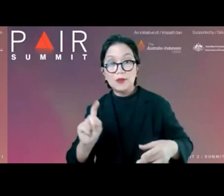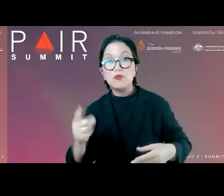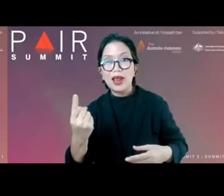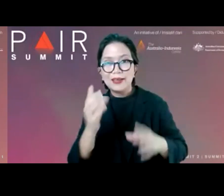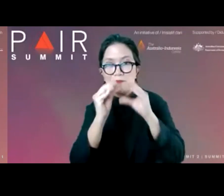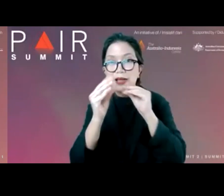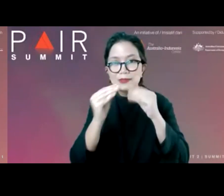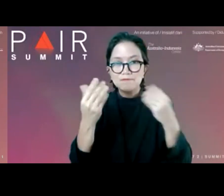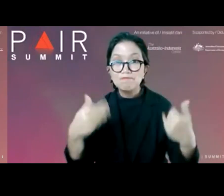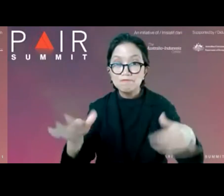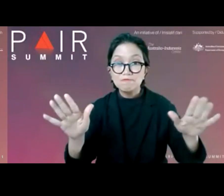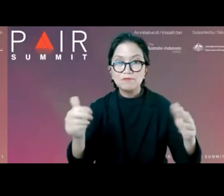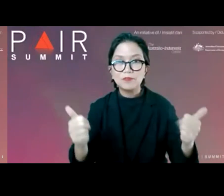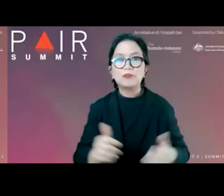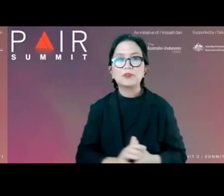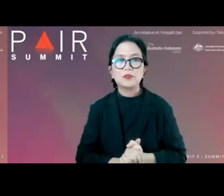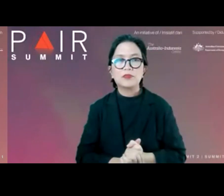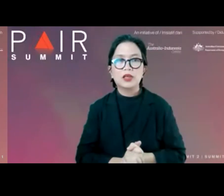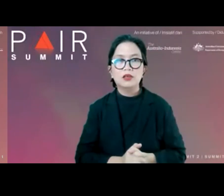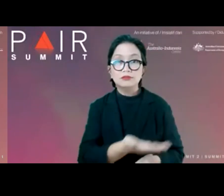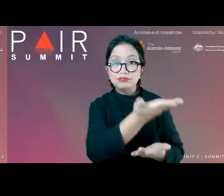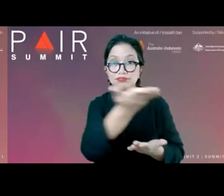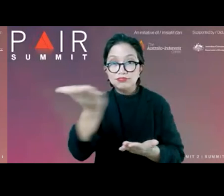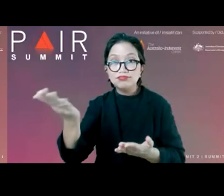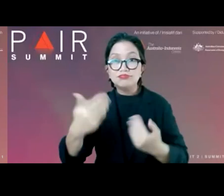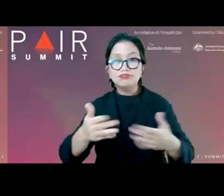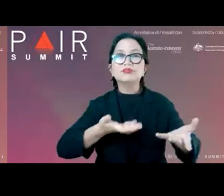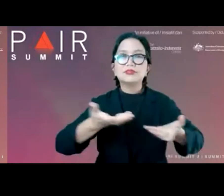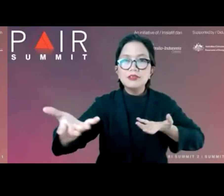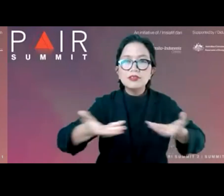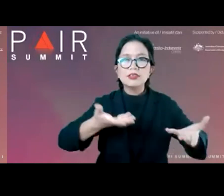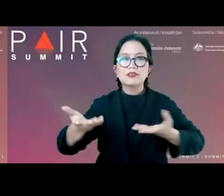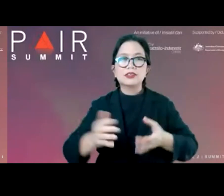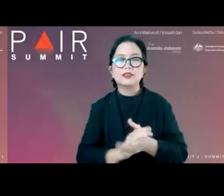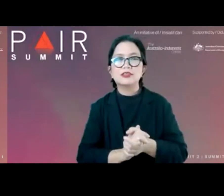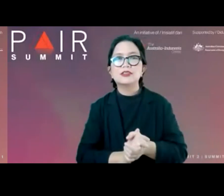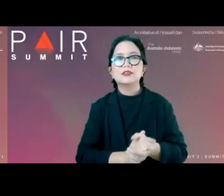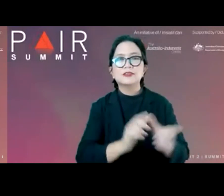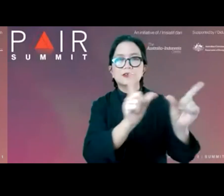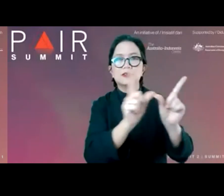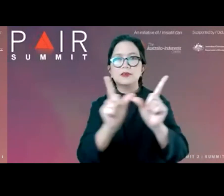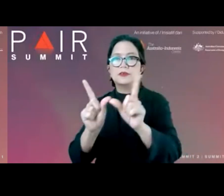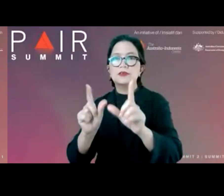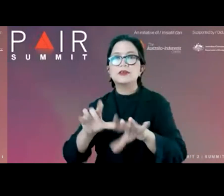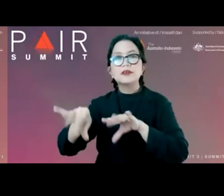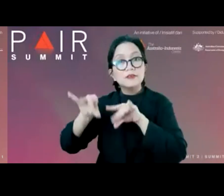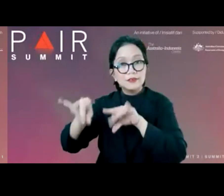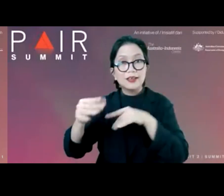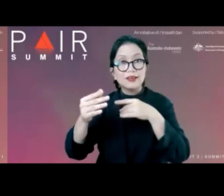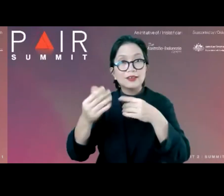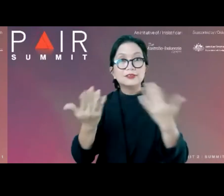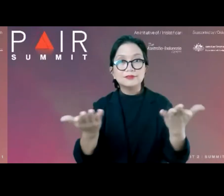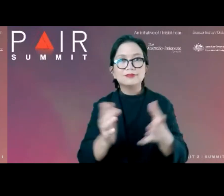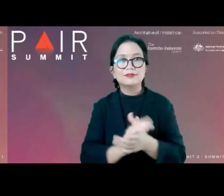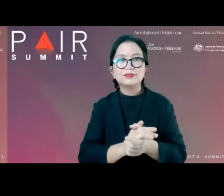is available at the Australia-Indonesia Centre website, or about to be made available, particularly on the Partnership for